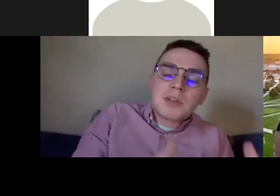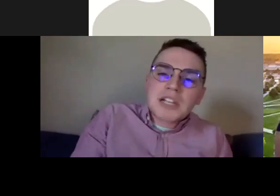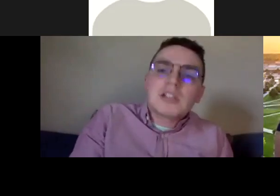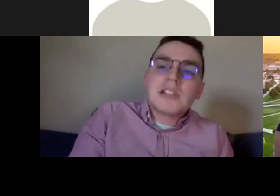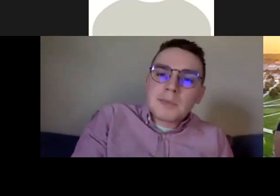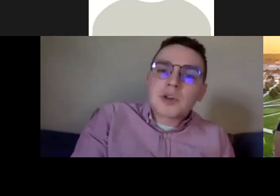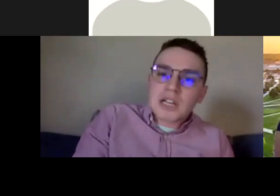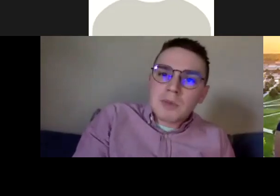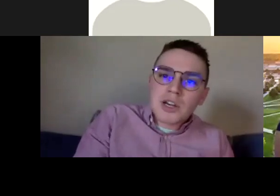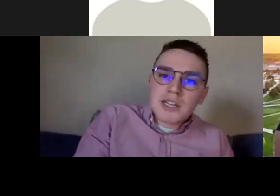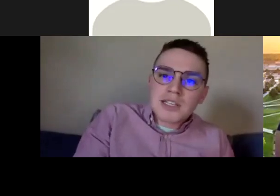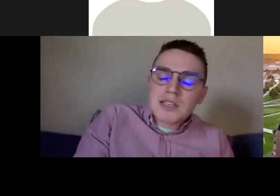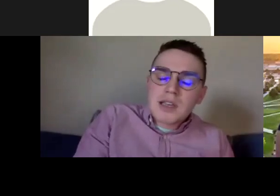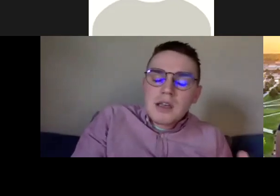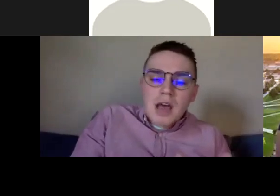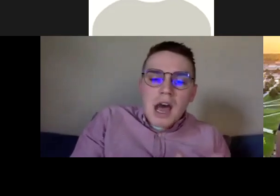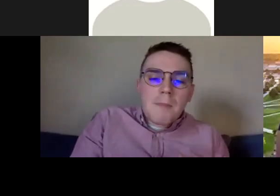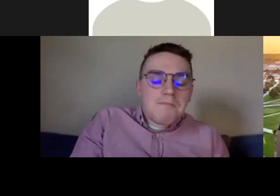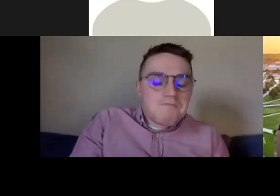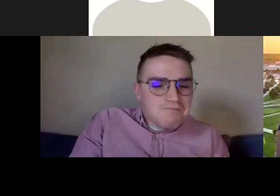color, particularly immigrant communities,